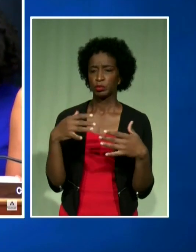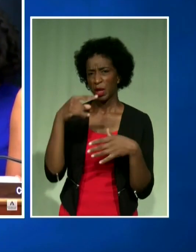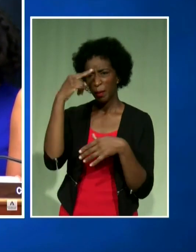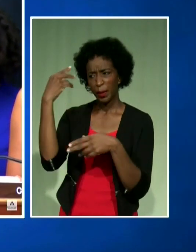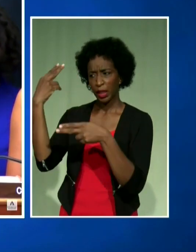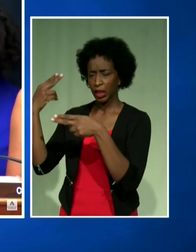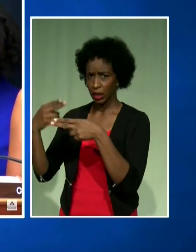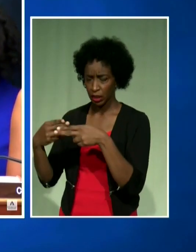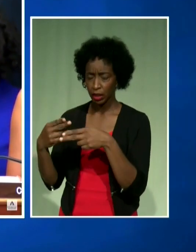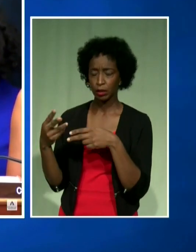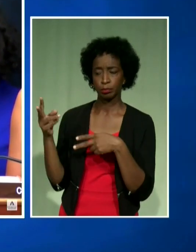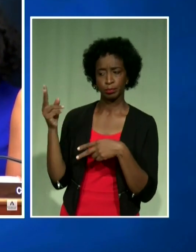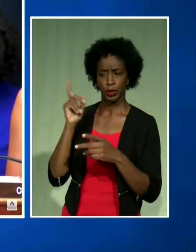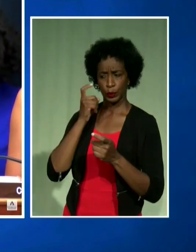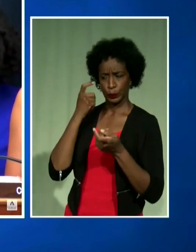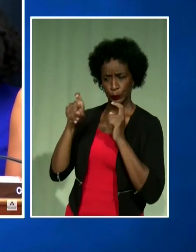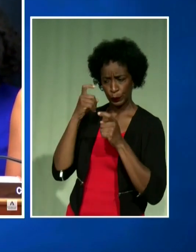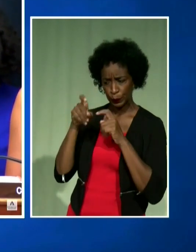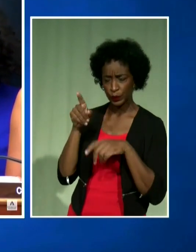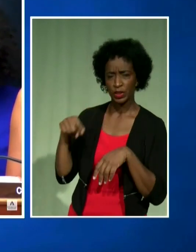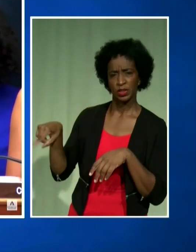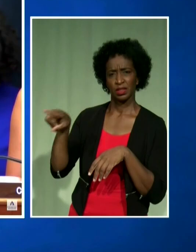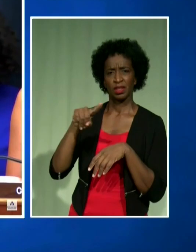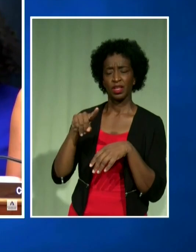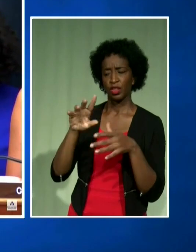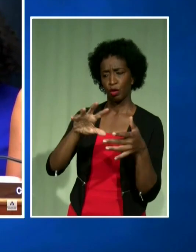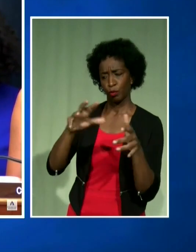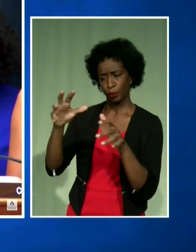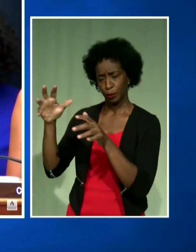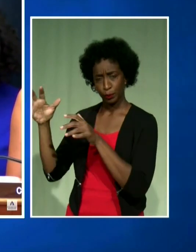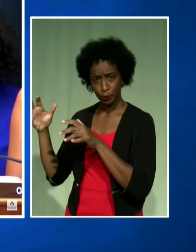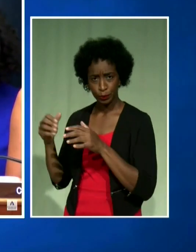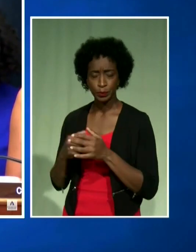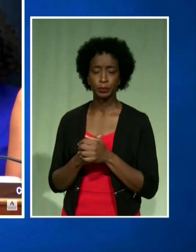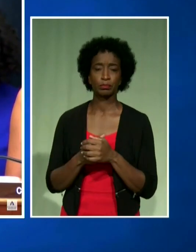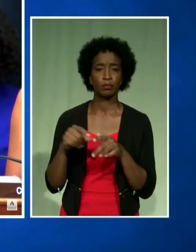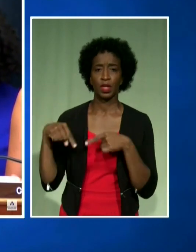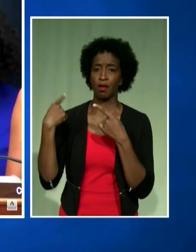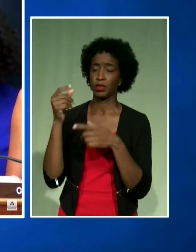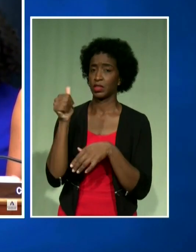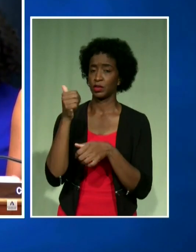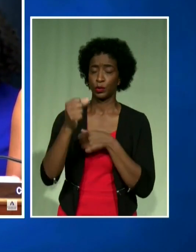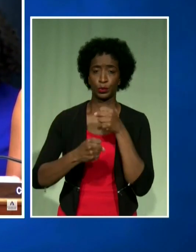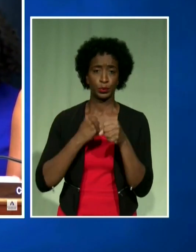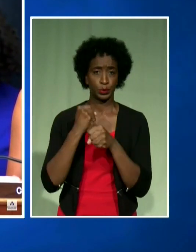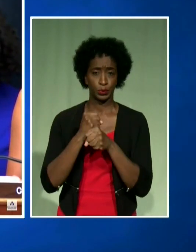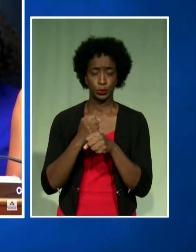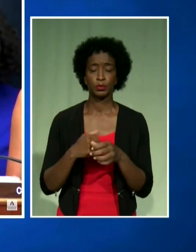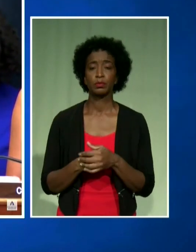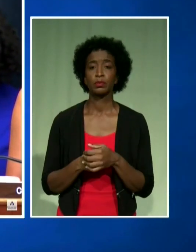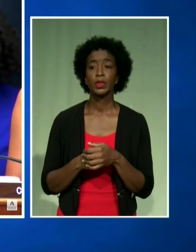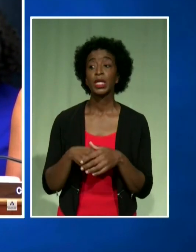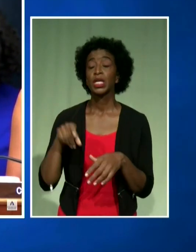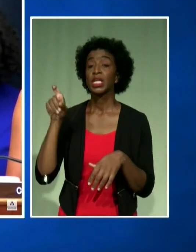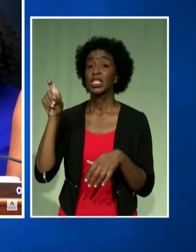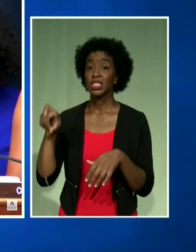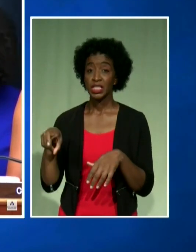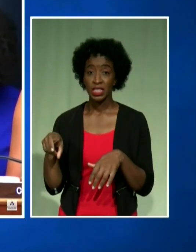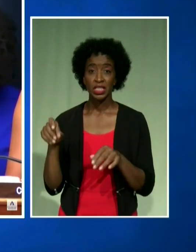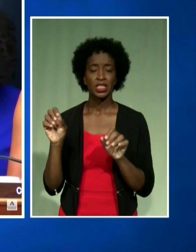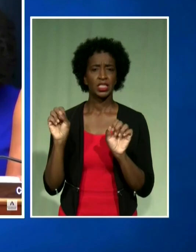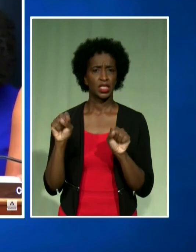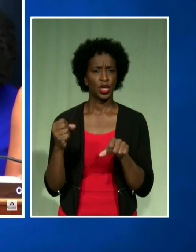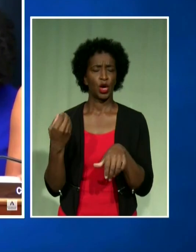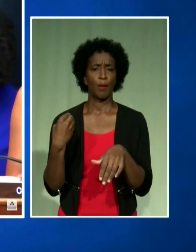across the Caribbean and the United States for more than 10 years. Financial access is key